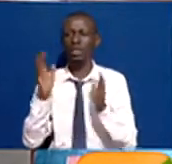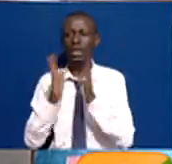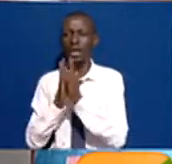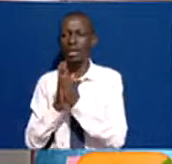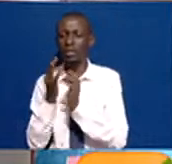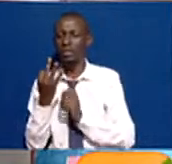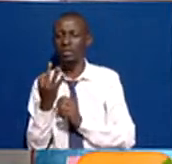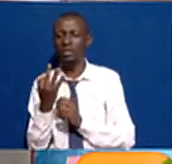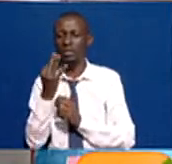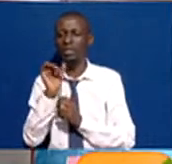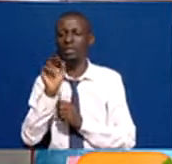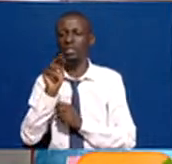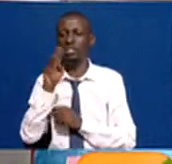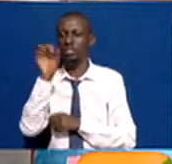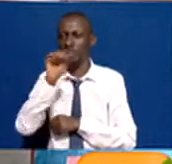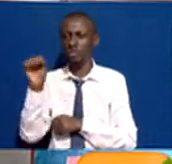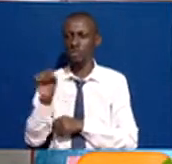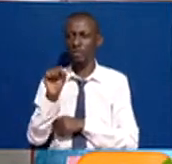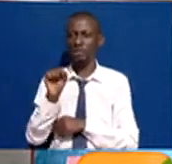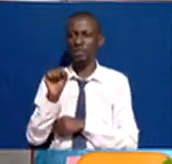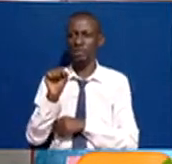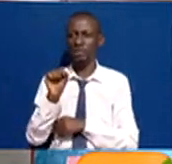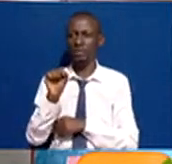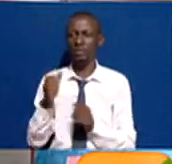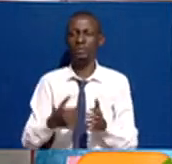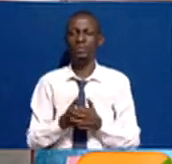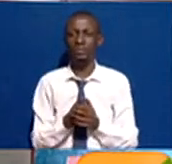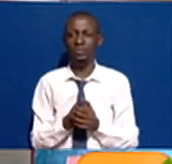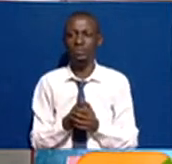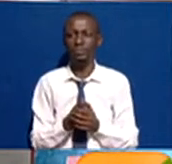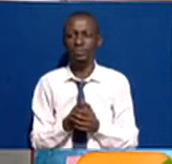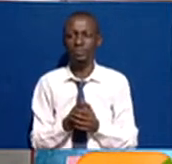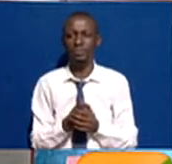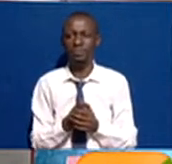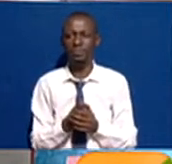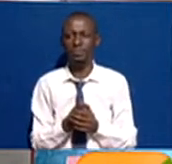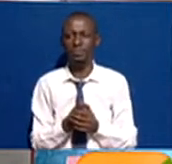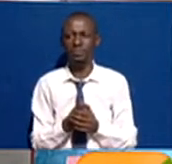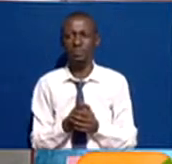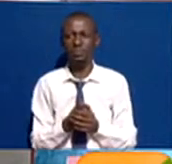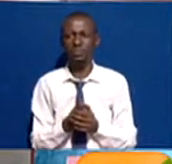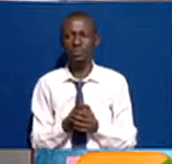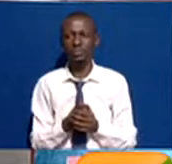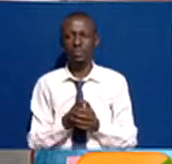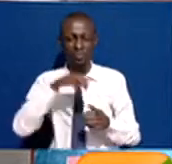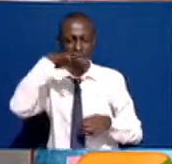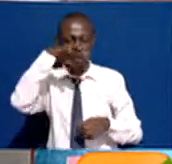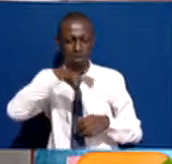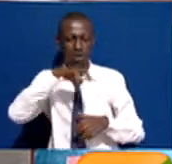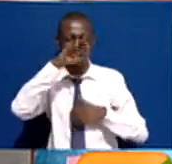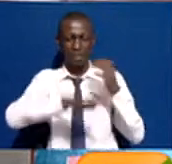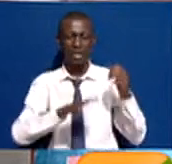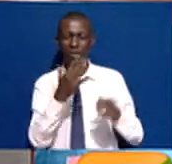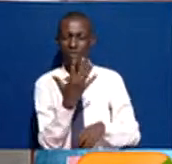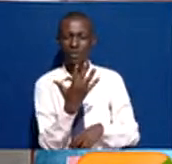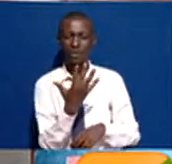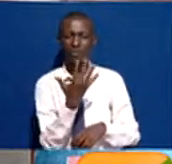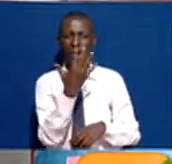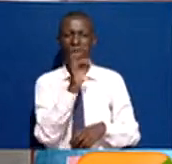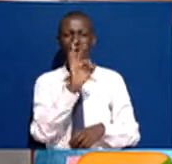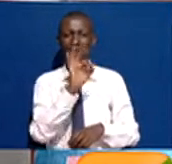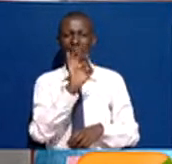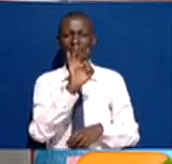5'3". Okay? 5'3" minimum. Exactly, 5'3" minimum. Now, the reason, if you come in shorter than 5 feet, there